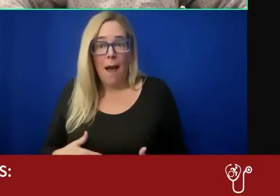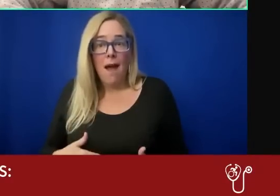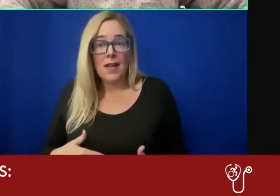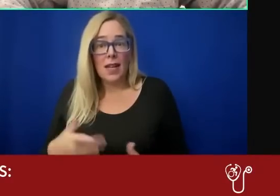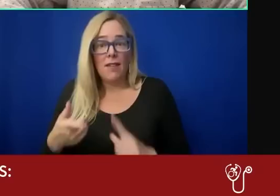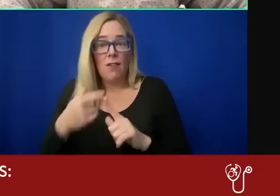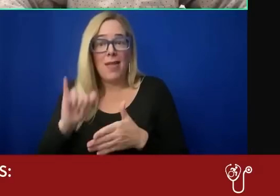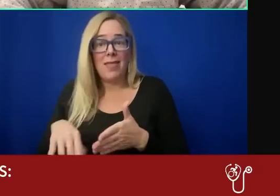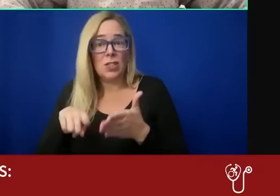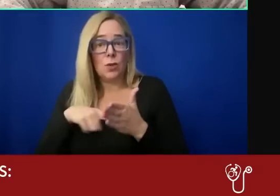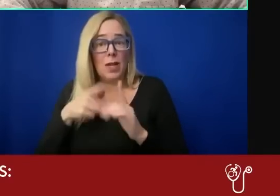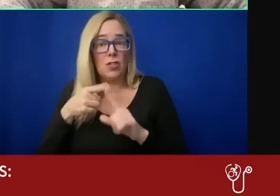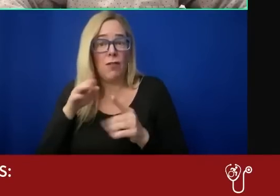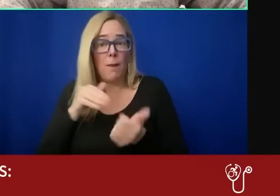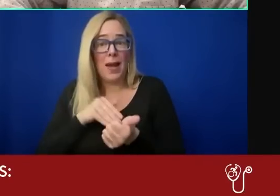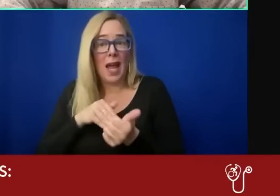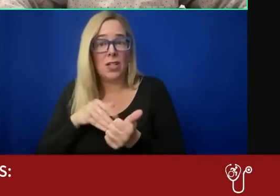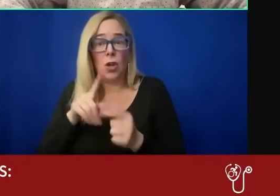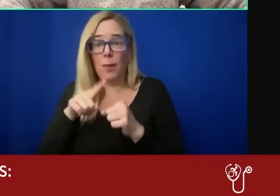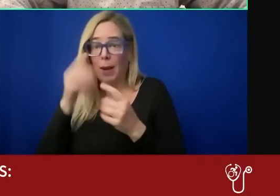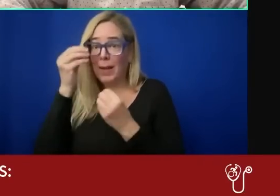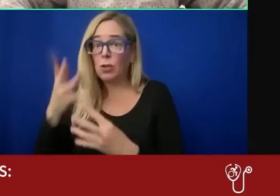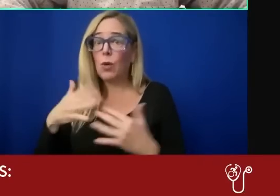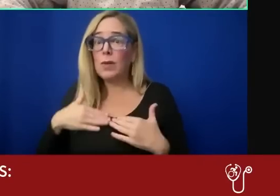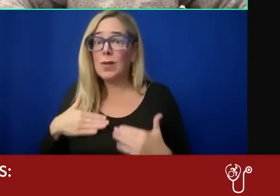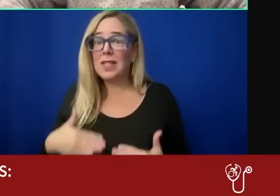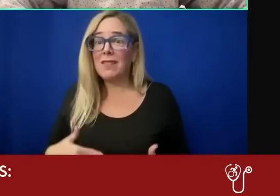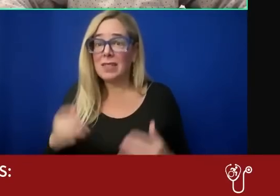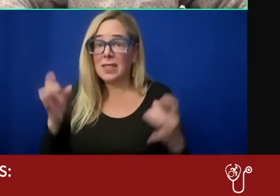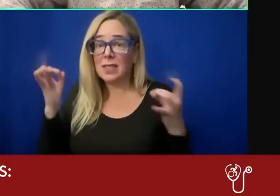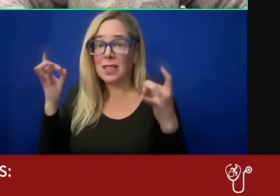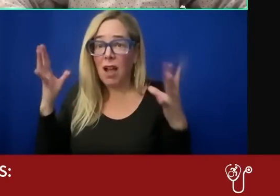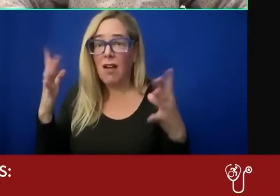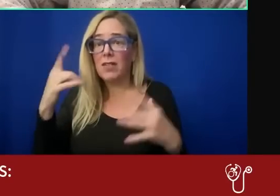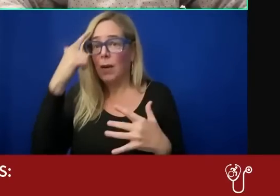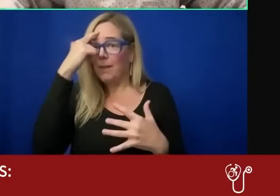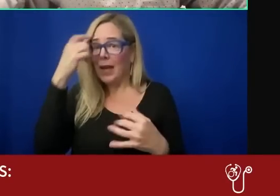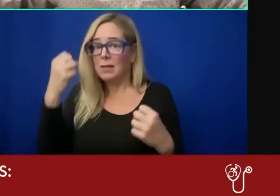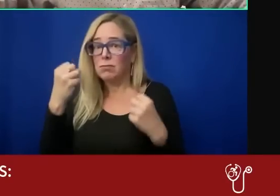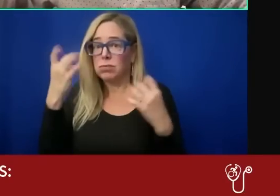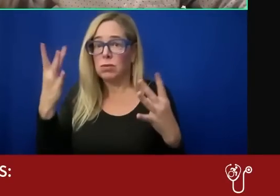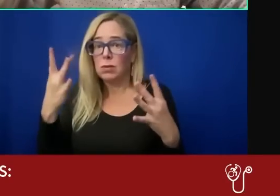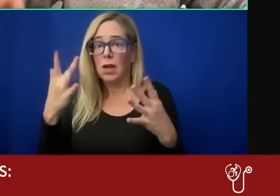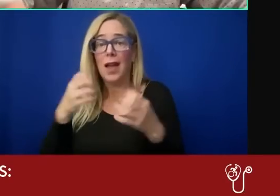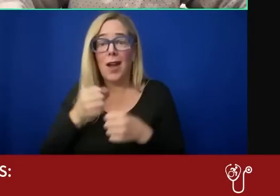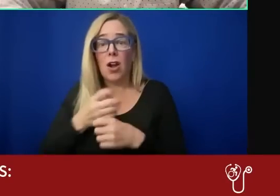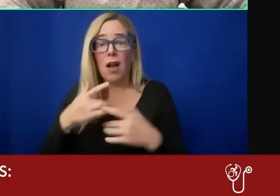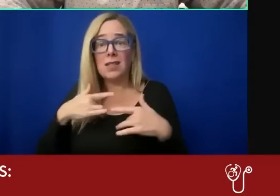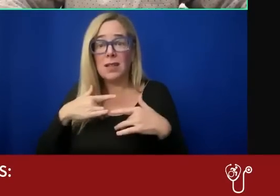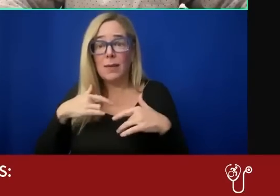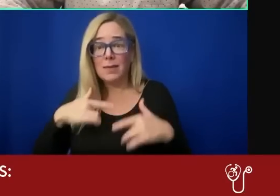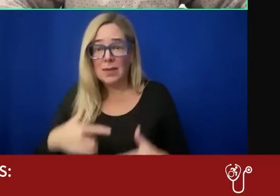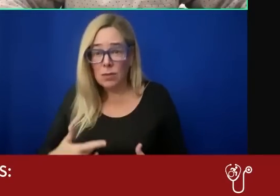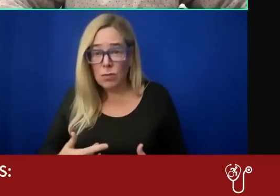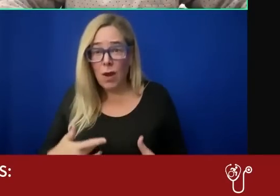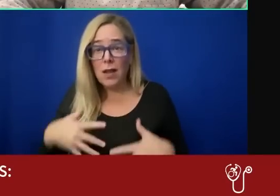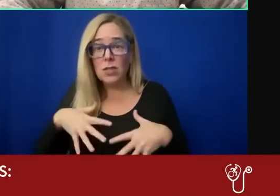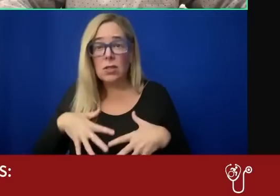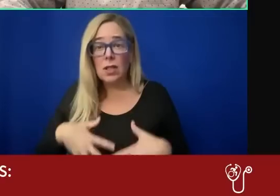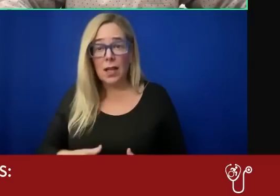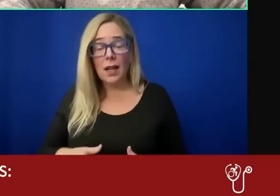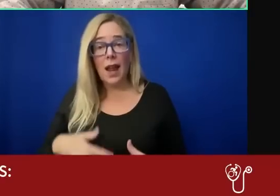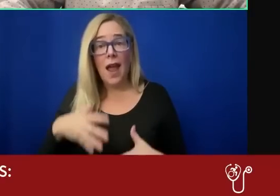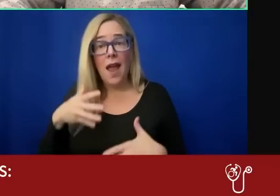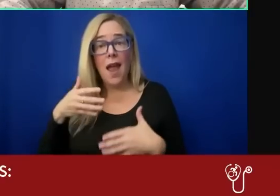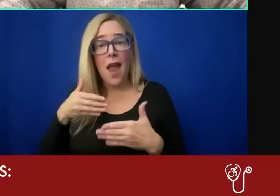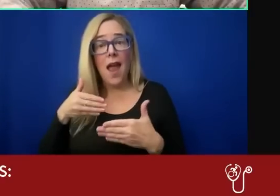mentally horrendous. And it, in that process, made me depressed and borderline suicidal. So as a researcher